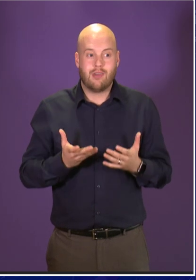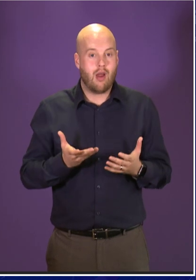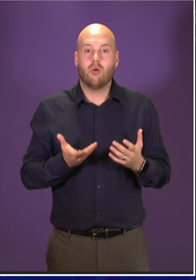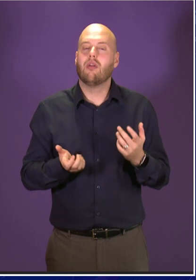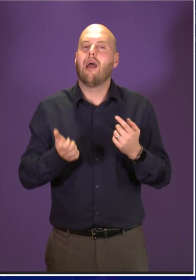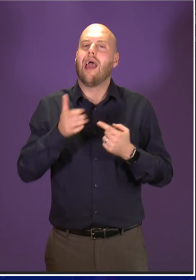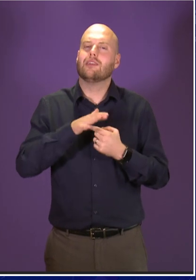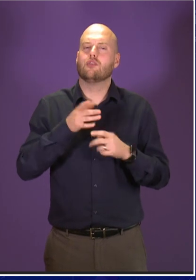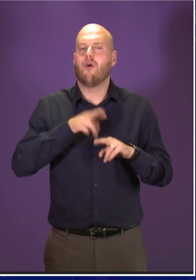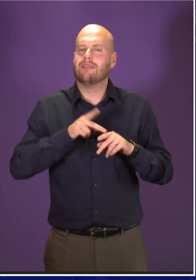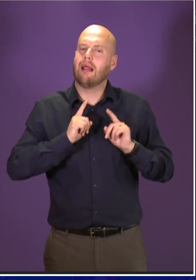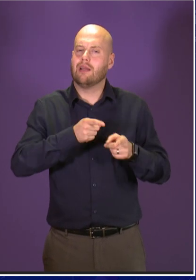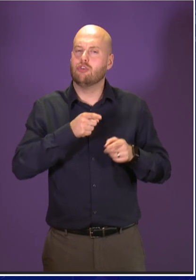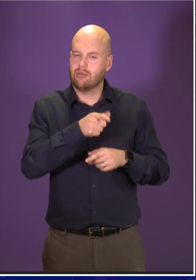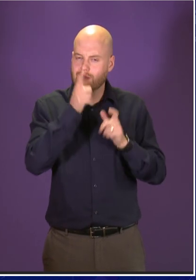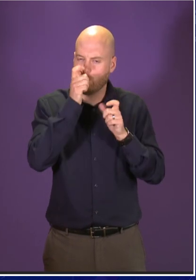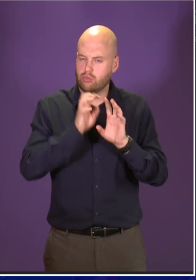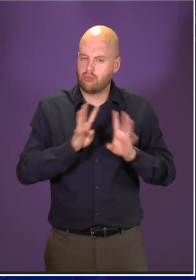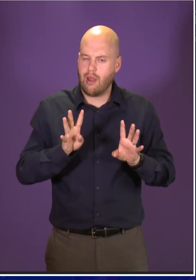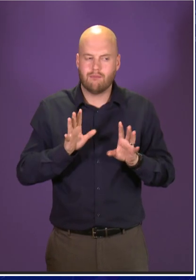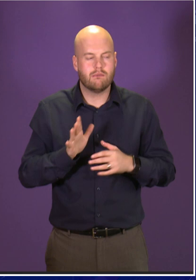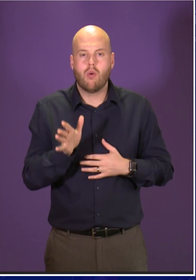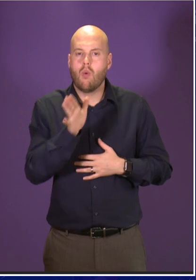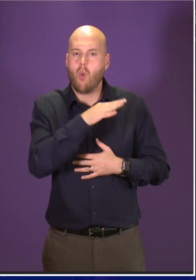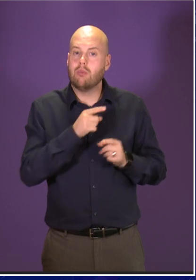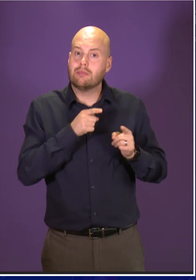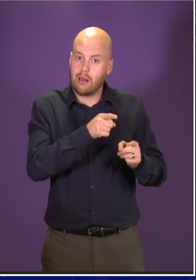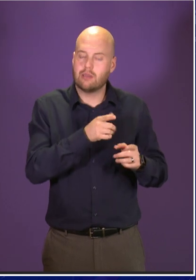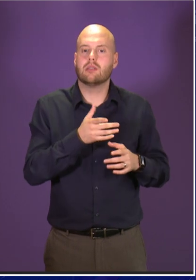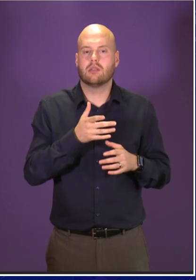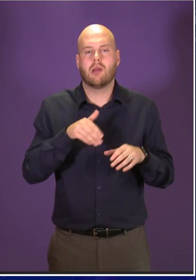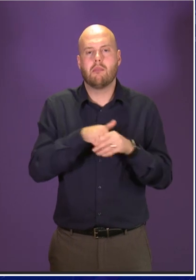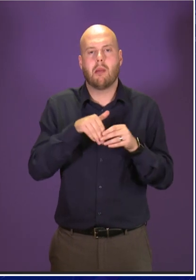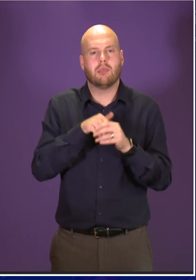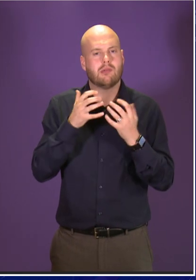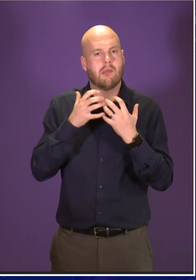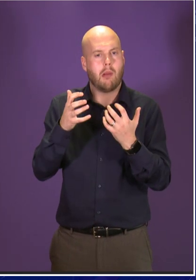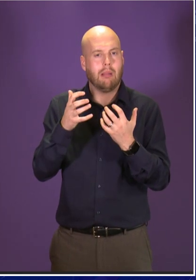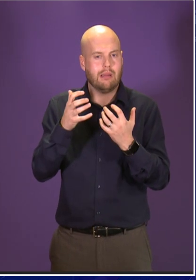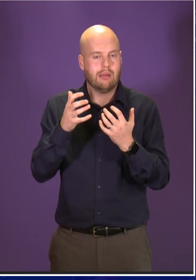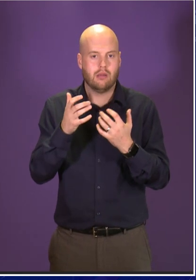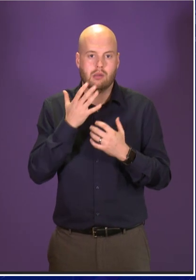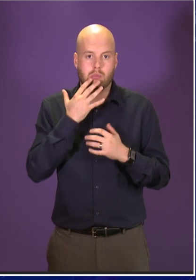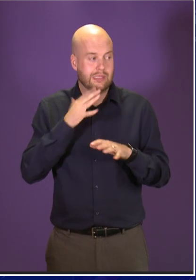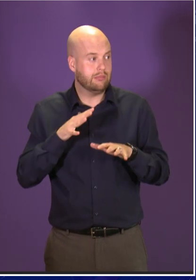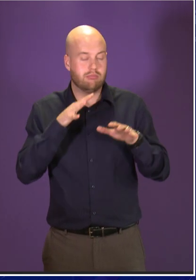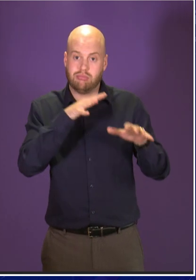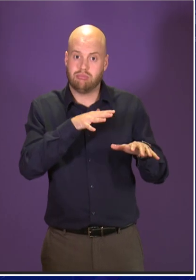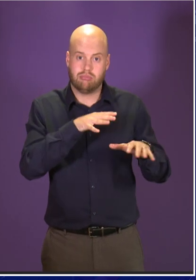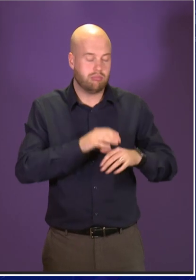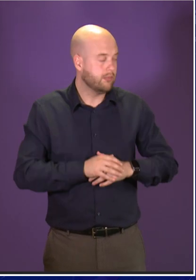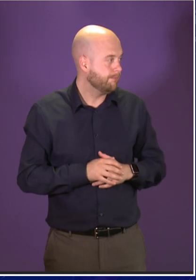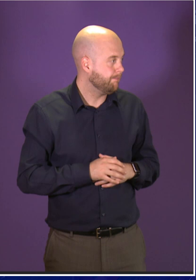delegation photograph. Can I ask that all delegates and members of public, except the heads of delegation, move to exit the